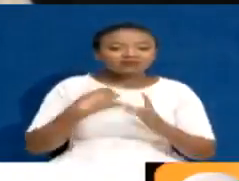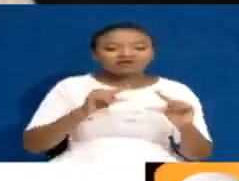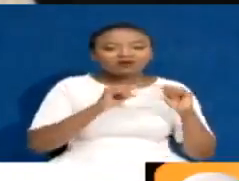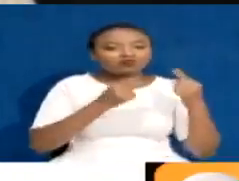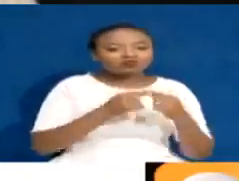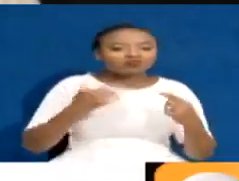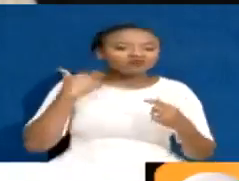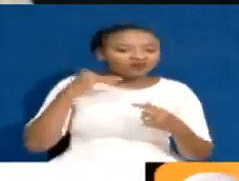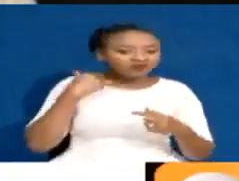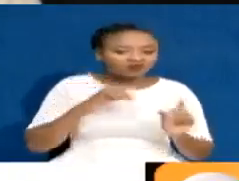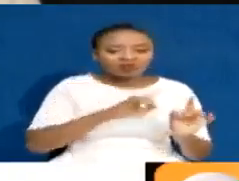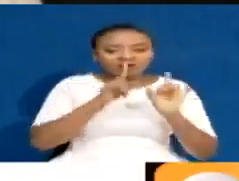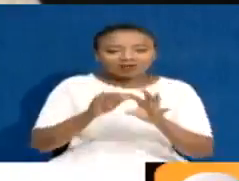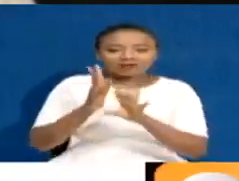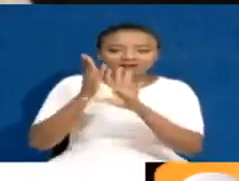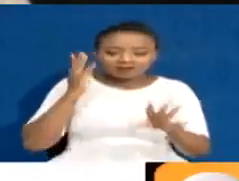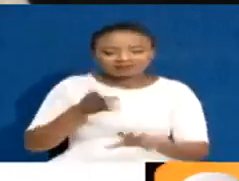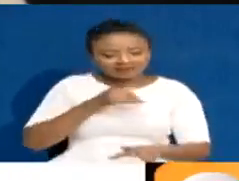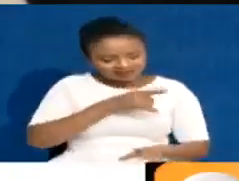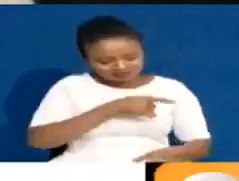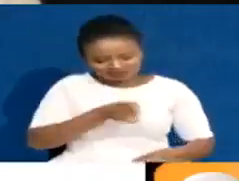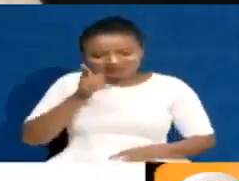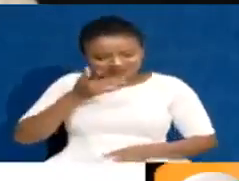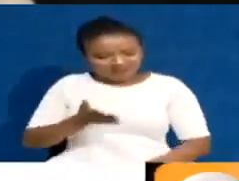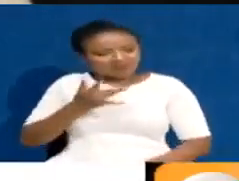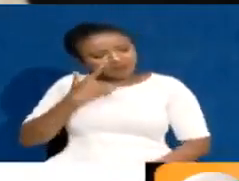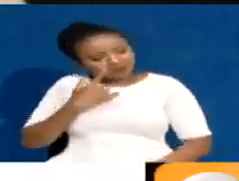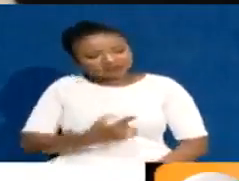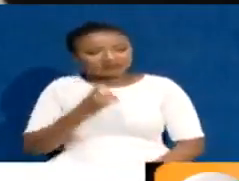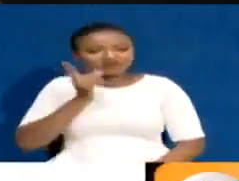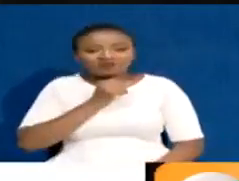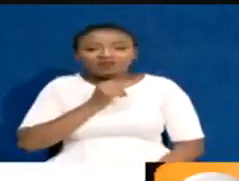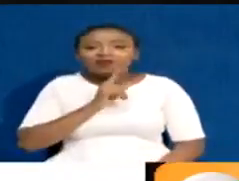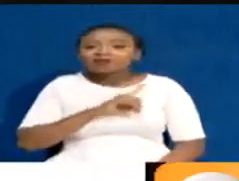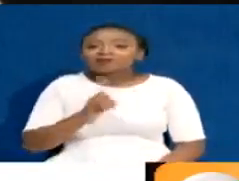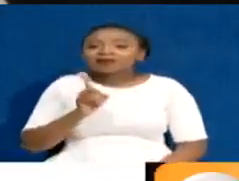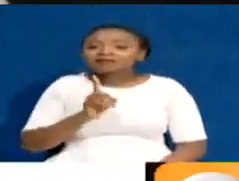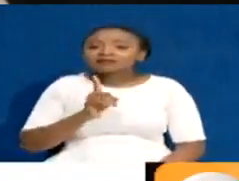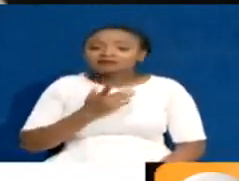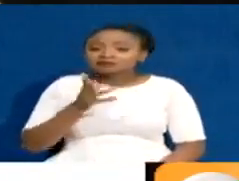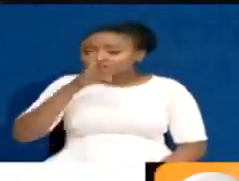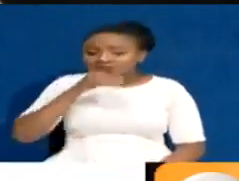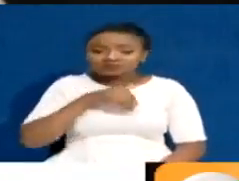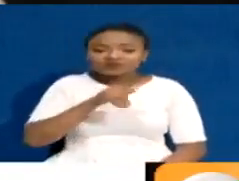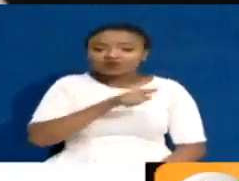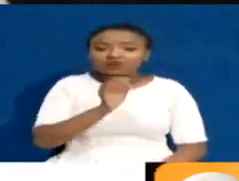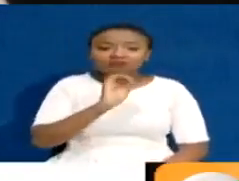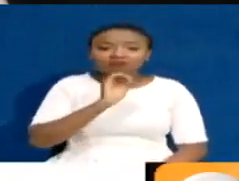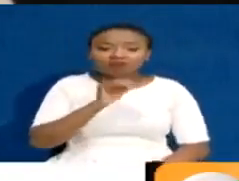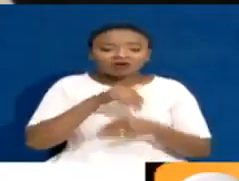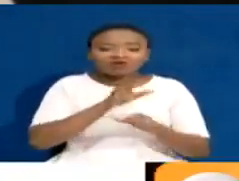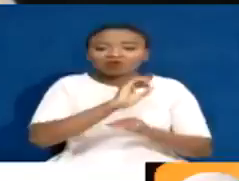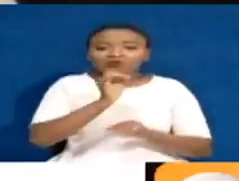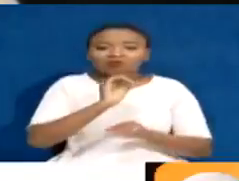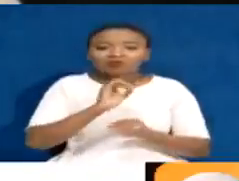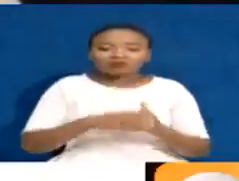ya watu ilishambulia gari na ilibita hapa. Hata hukuenda mbali, lakini bahati mbaya hakufuatwa hawa. Wale walileta ripoti